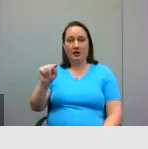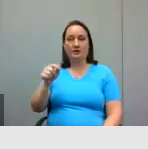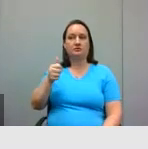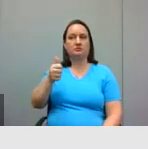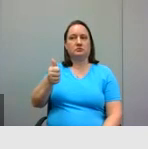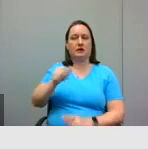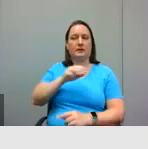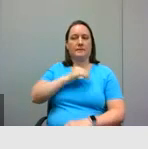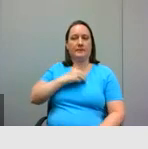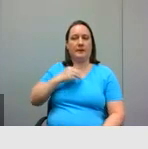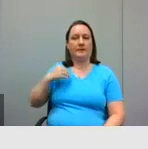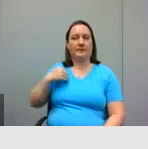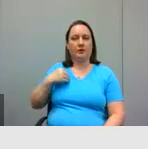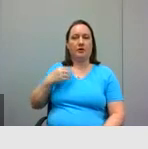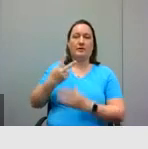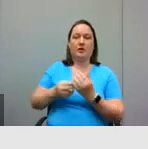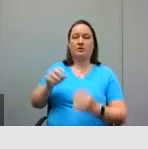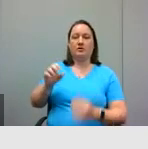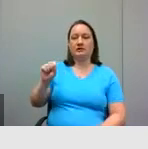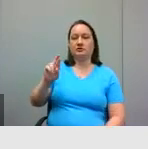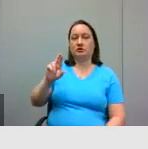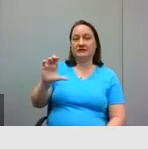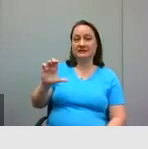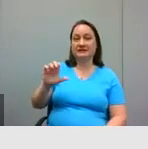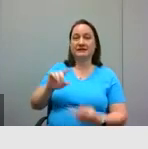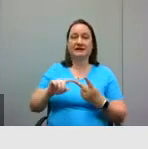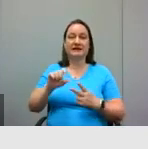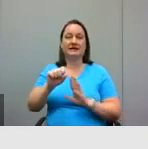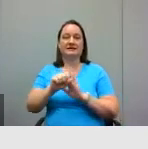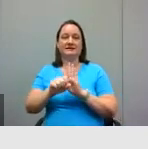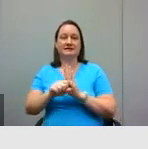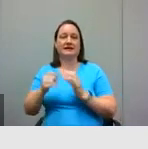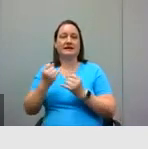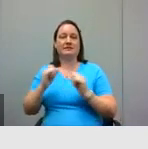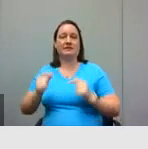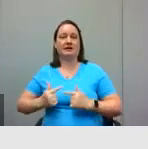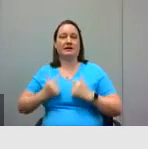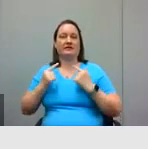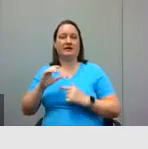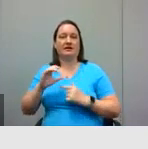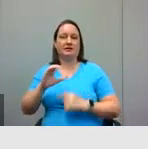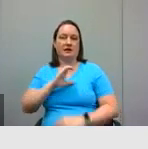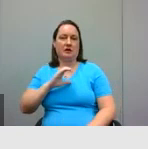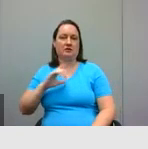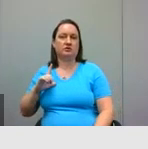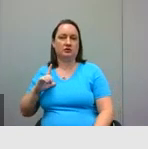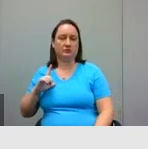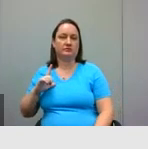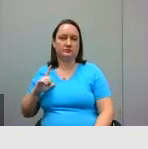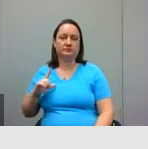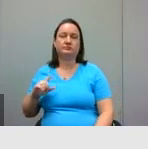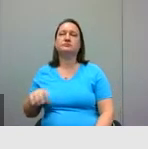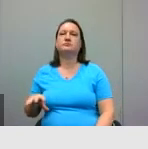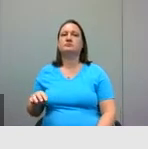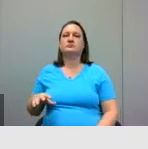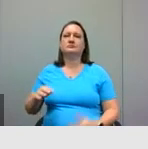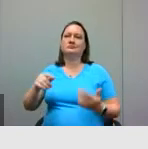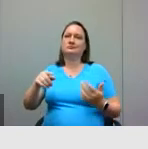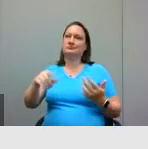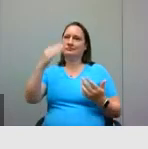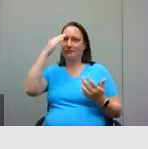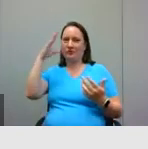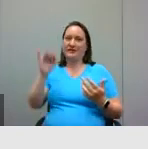member of both the SRC and the State Independent Living Council. And of course, it's such a it's